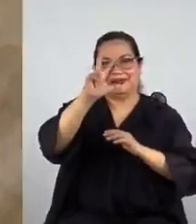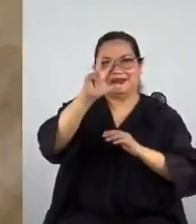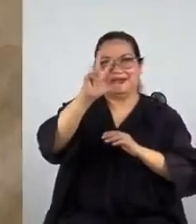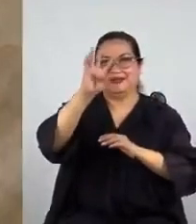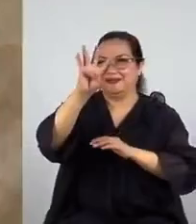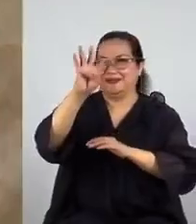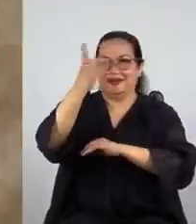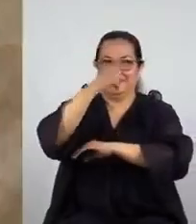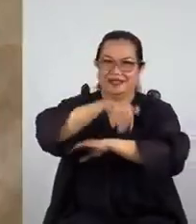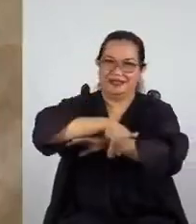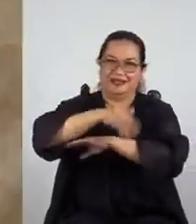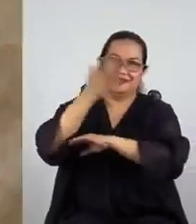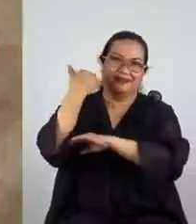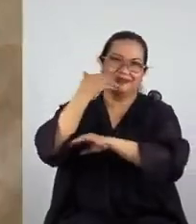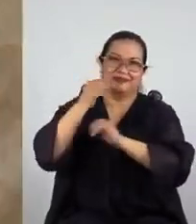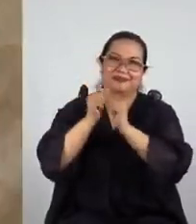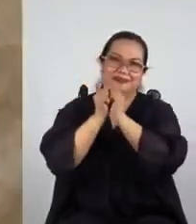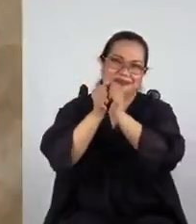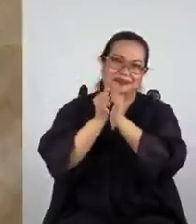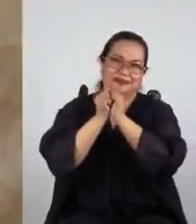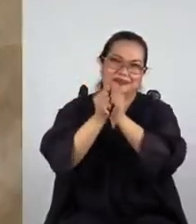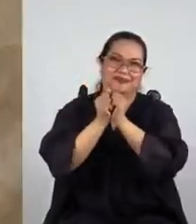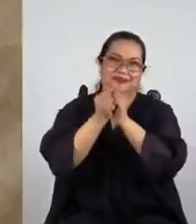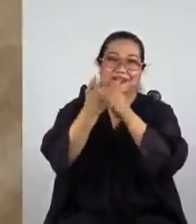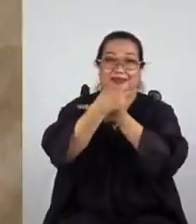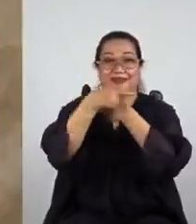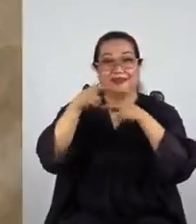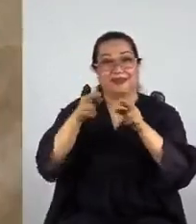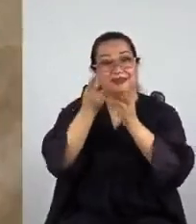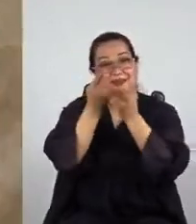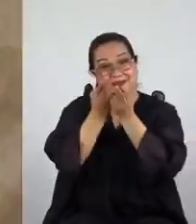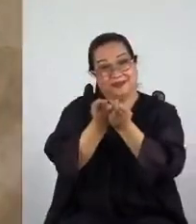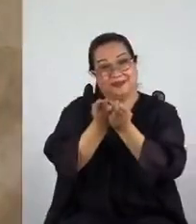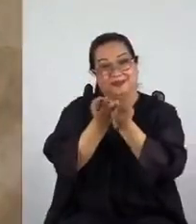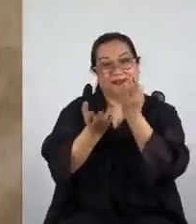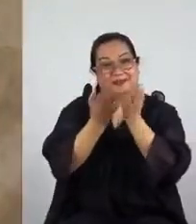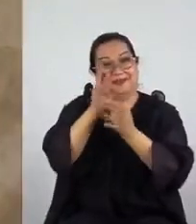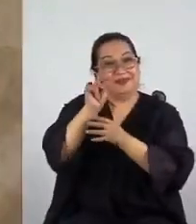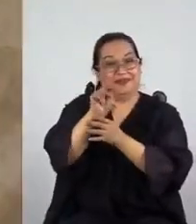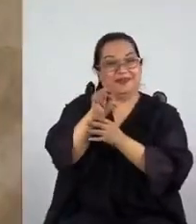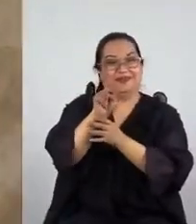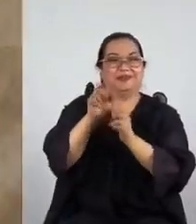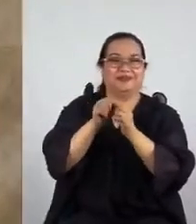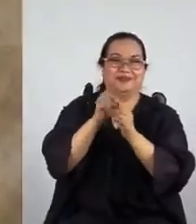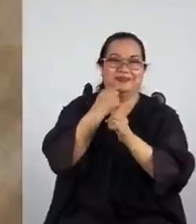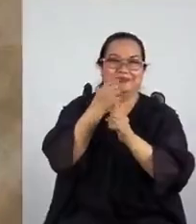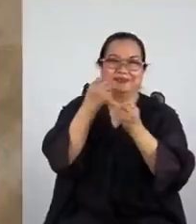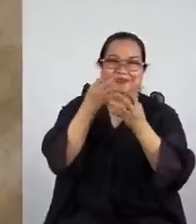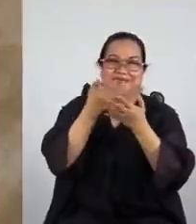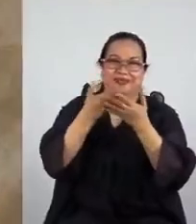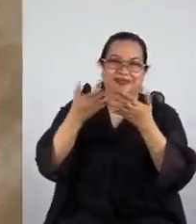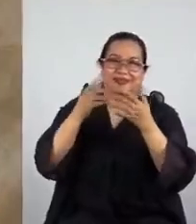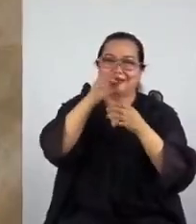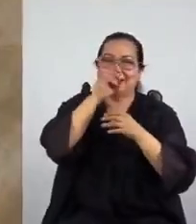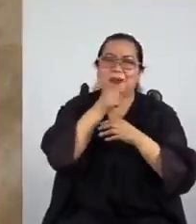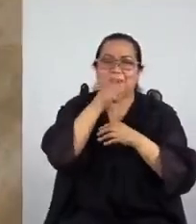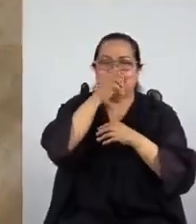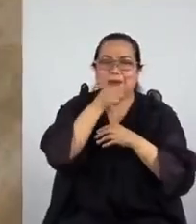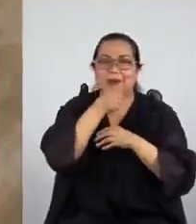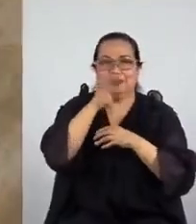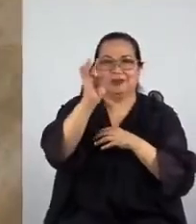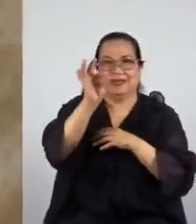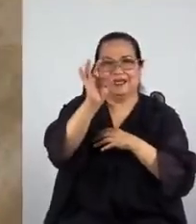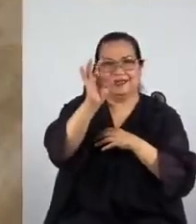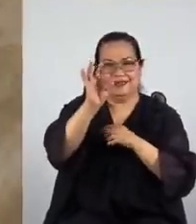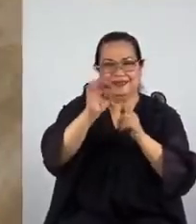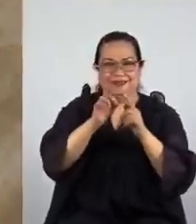and I had to stay with him in the room because just in case he needed something. He has many things, many ailments that he complained about.